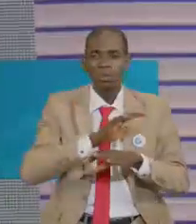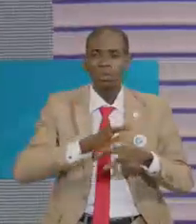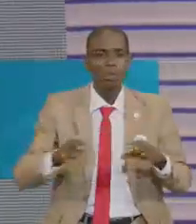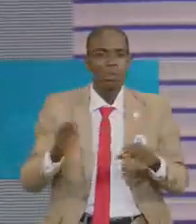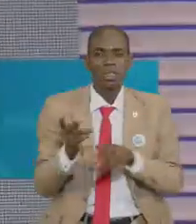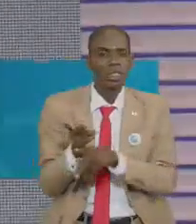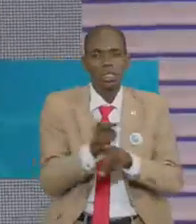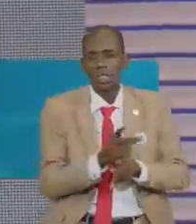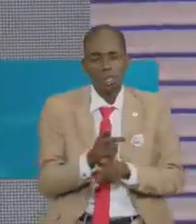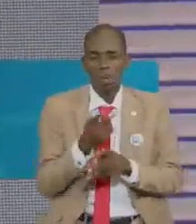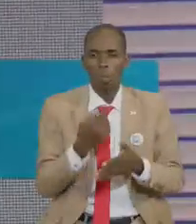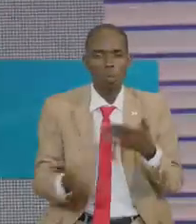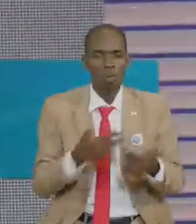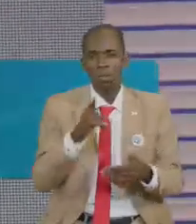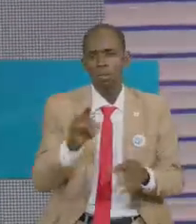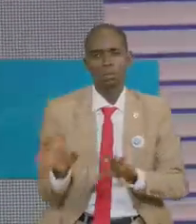that we do.